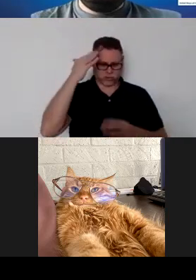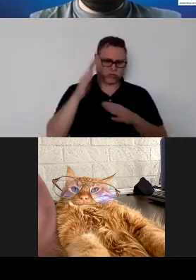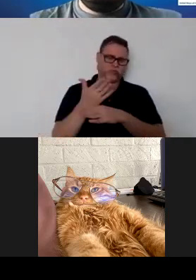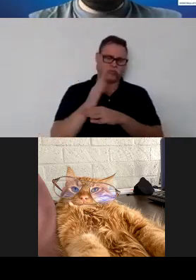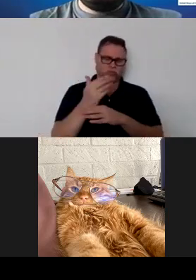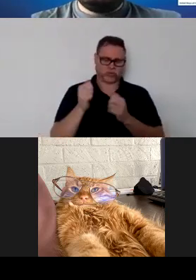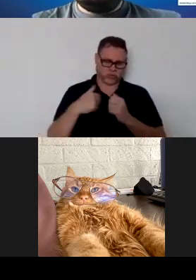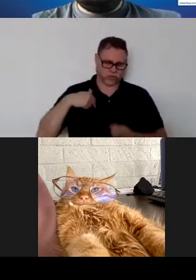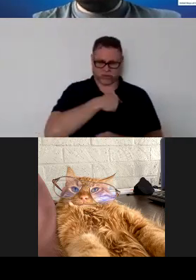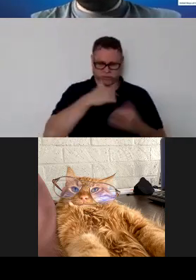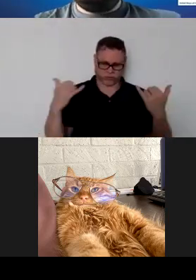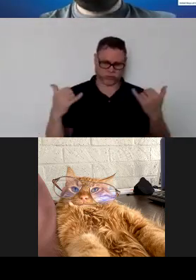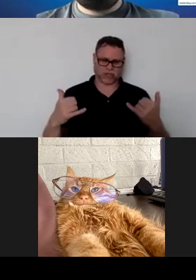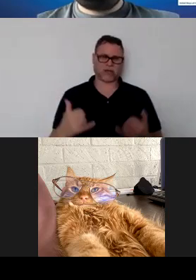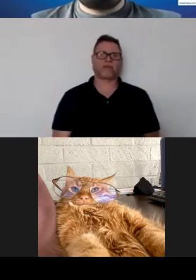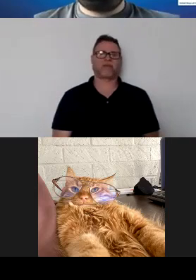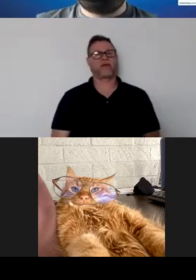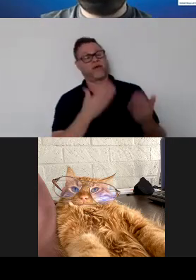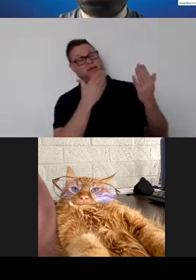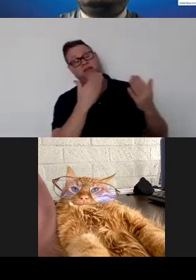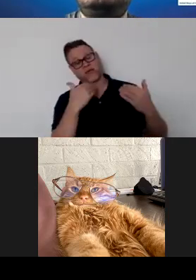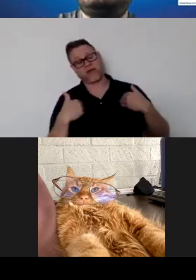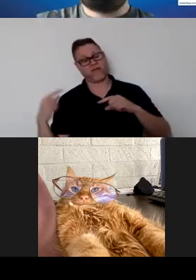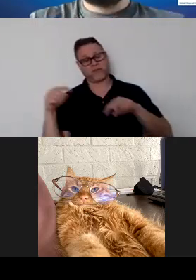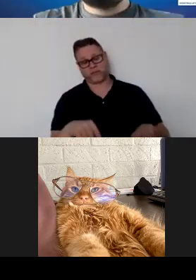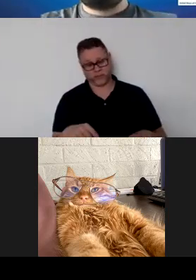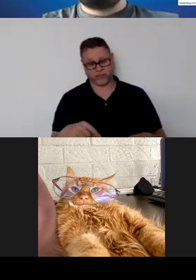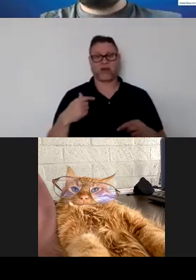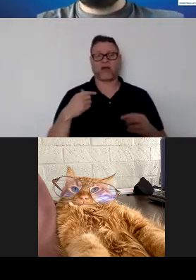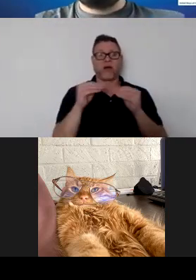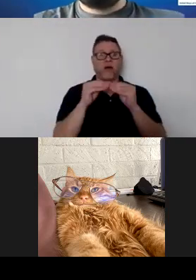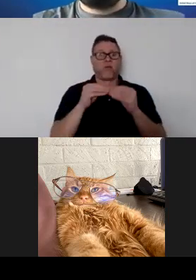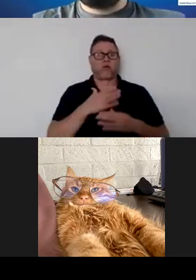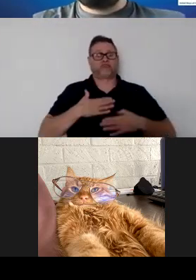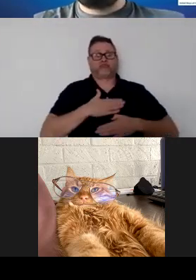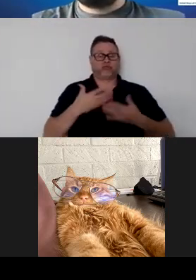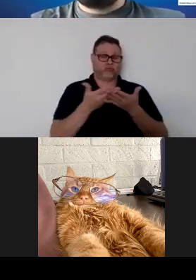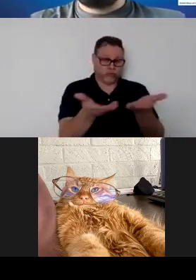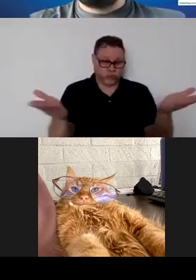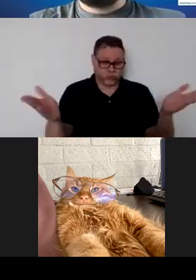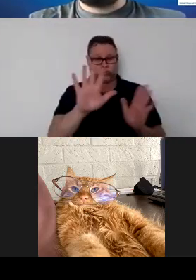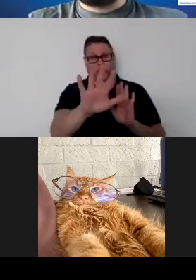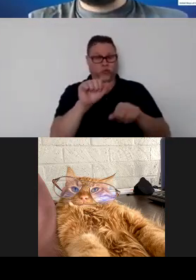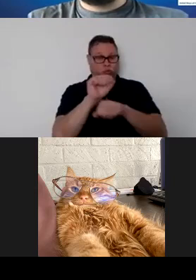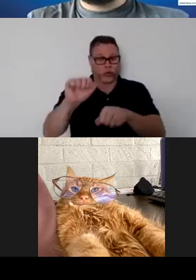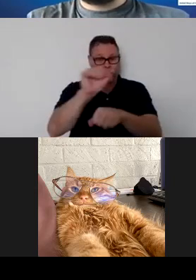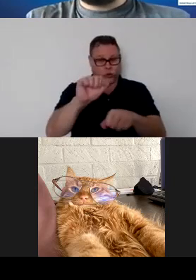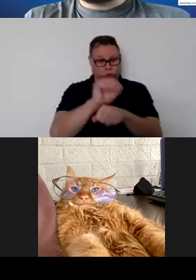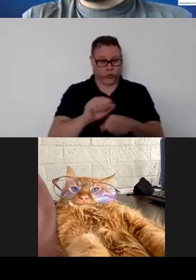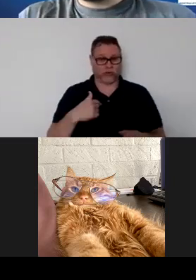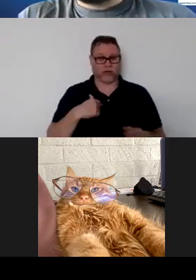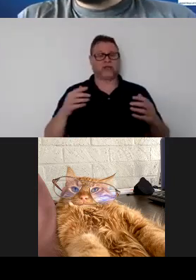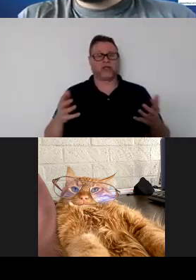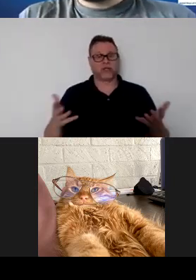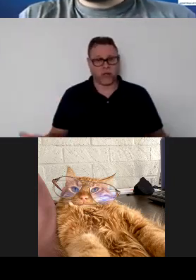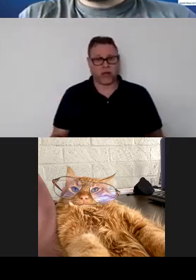today. Well, thank you for having me. I think I'm more appreciative of you all and the work that you do. And I think it's just a matter of trying to